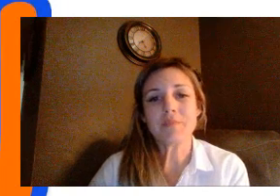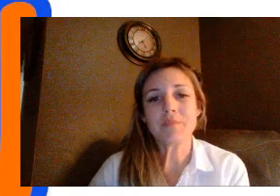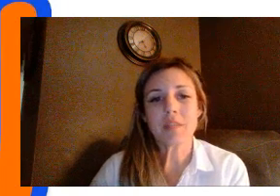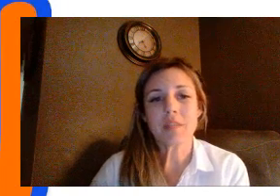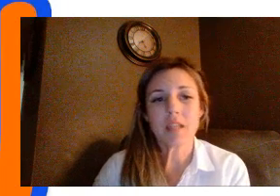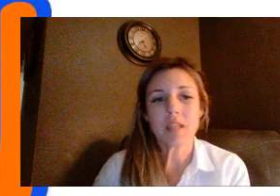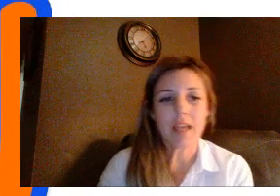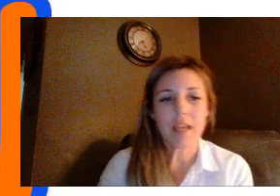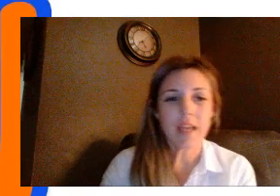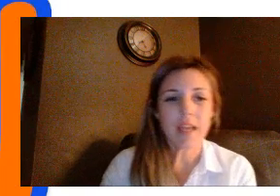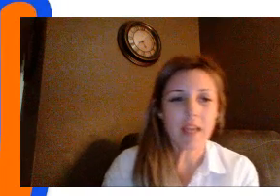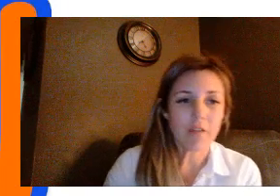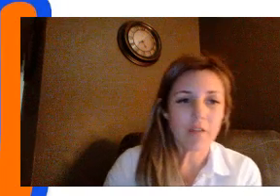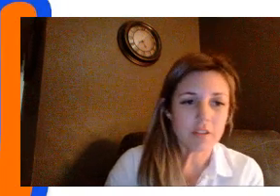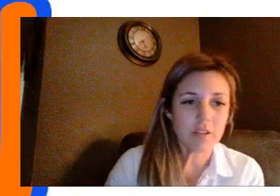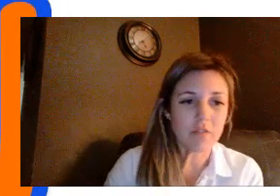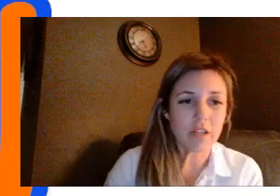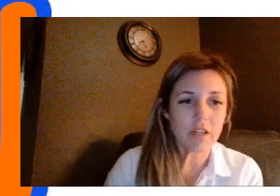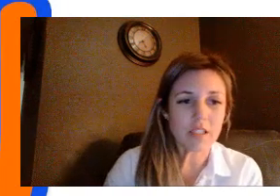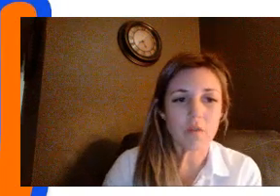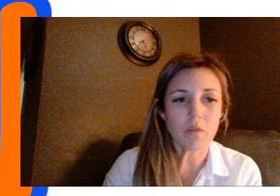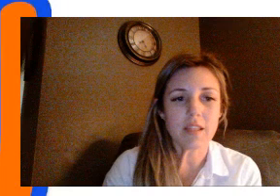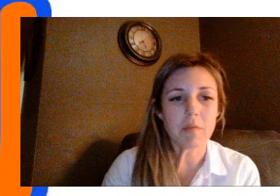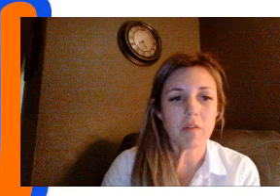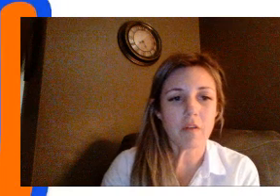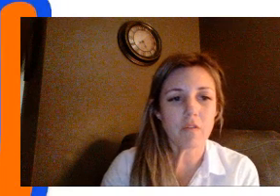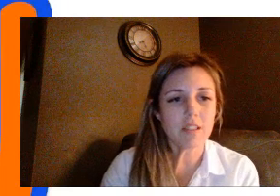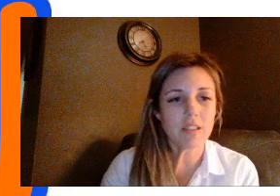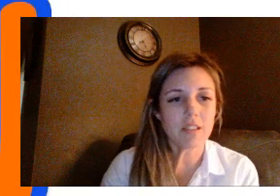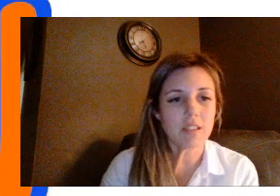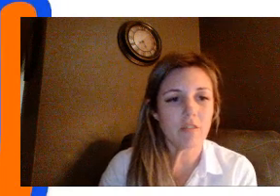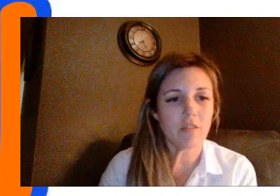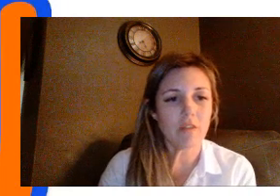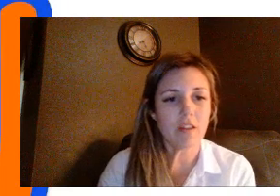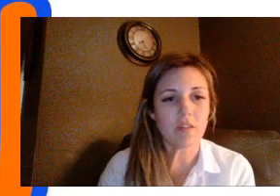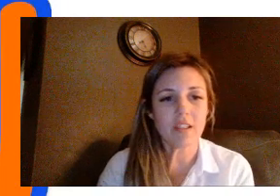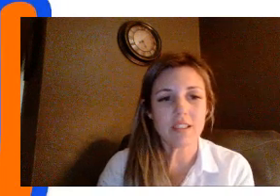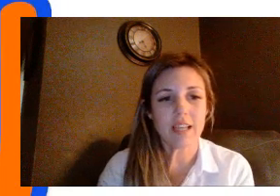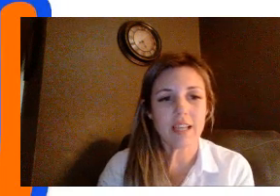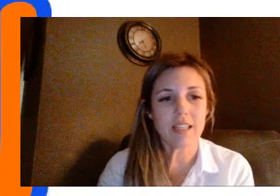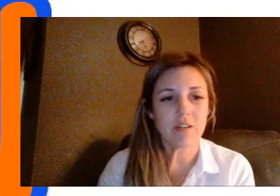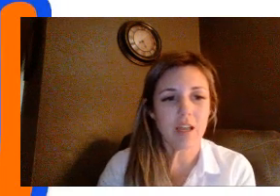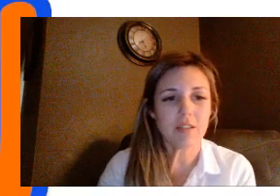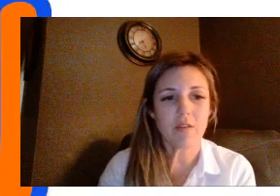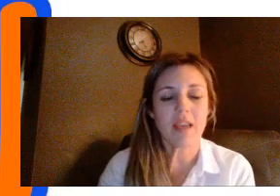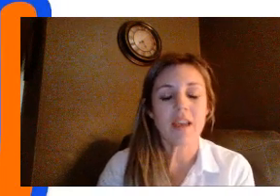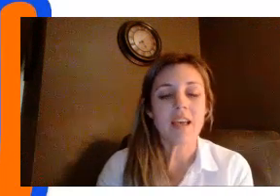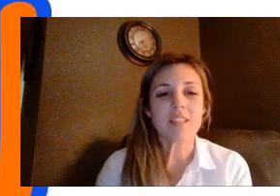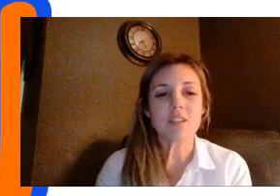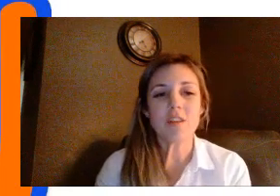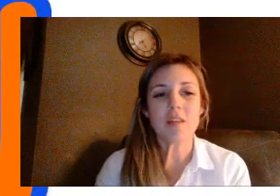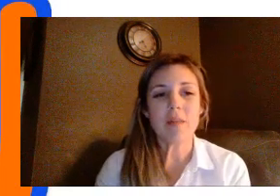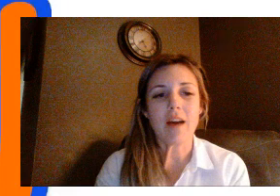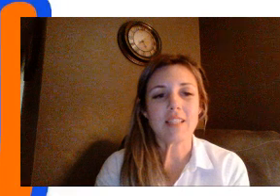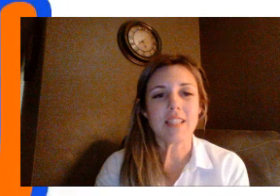and feel free to sing along with them. Some of our friends haven't found their voices yet, so it helps if we show them how to sing